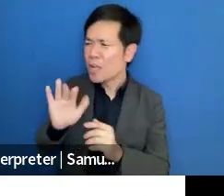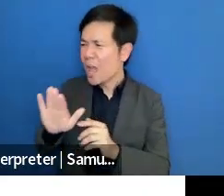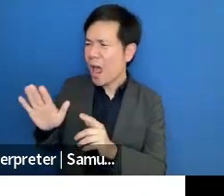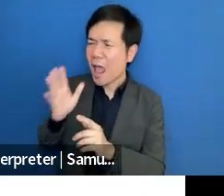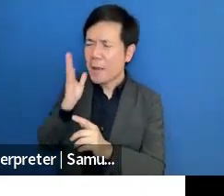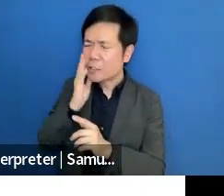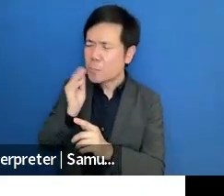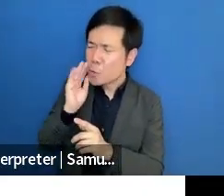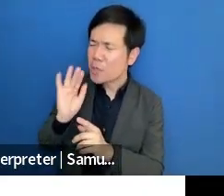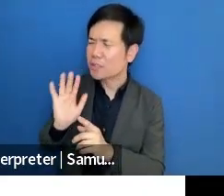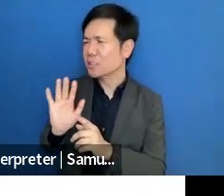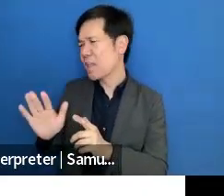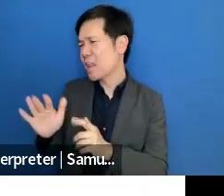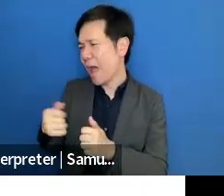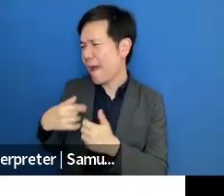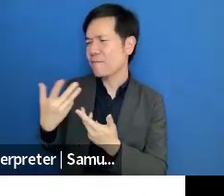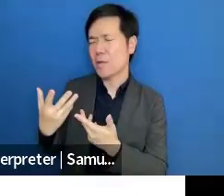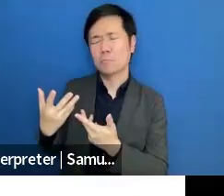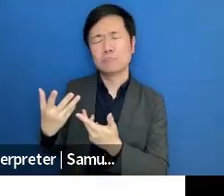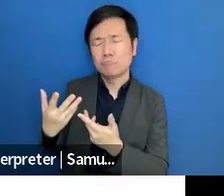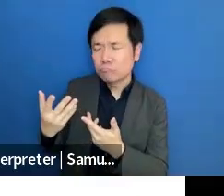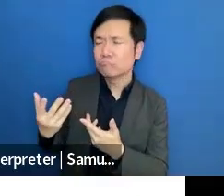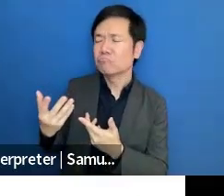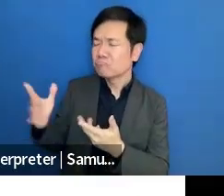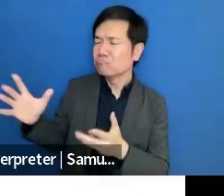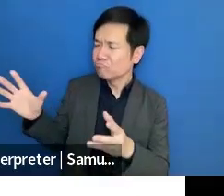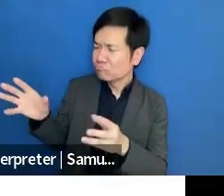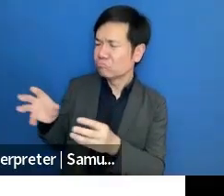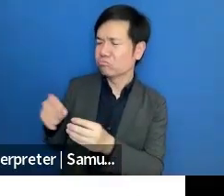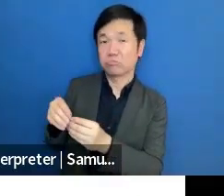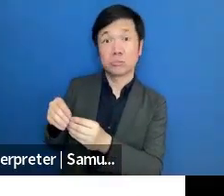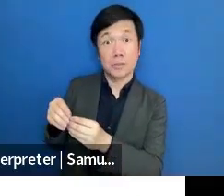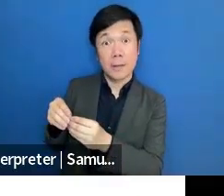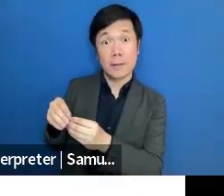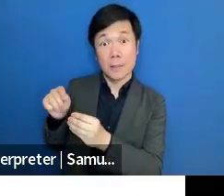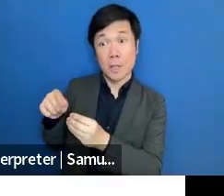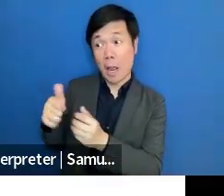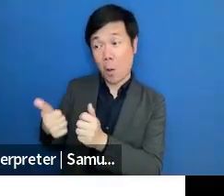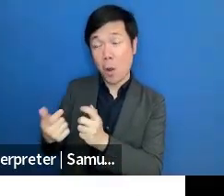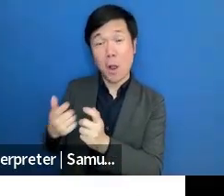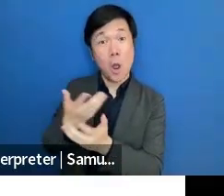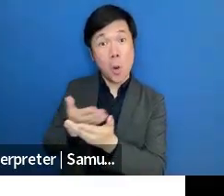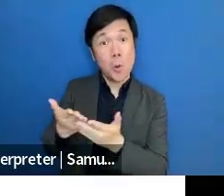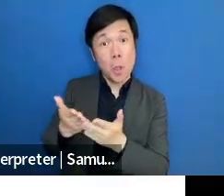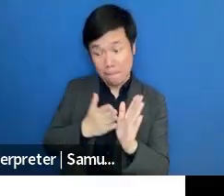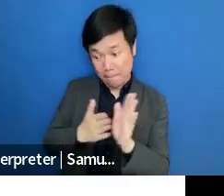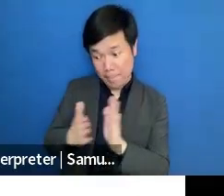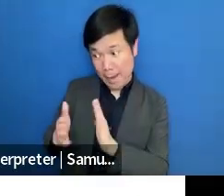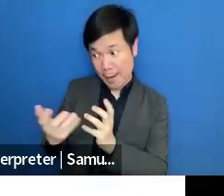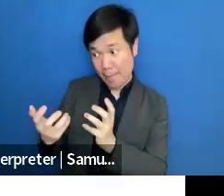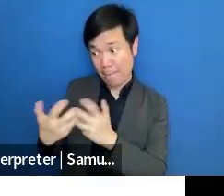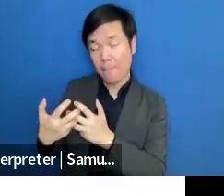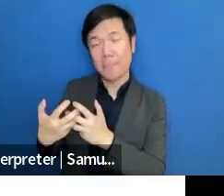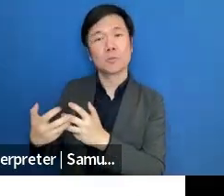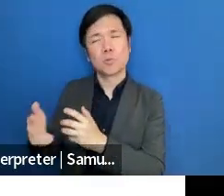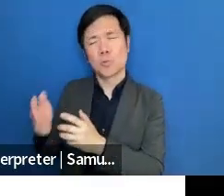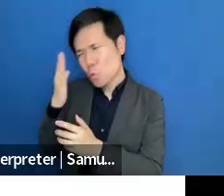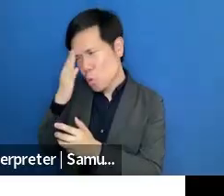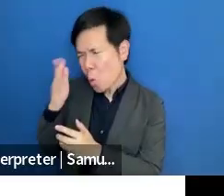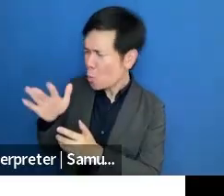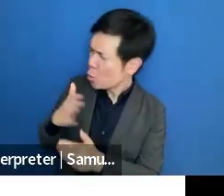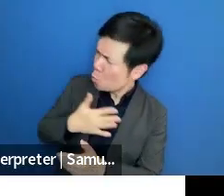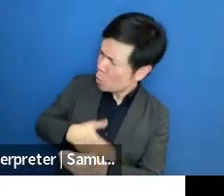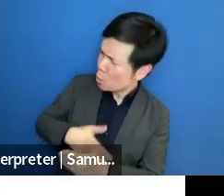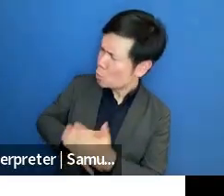on lived experiences, on what the communities demand, what the communities need, amplifying their voices,